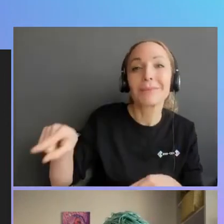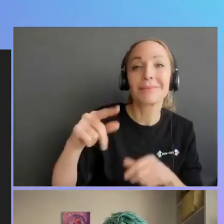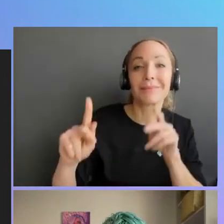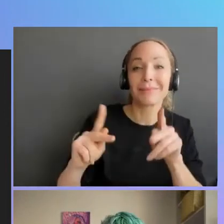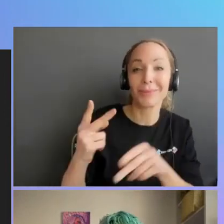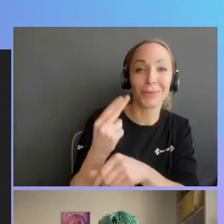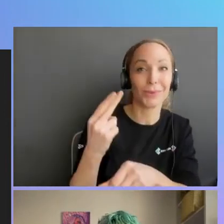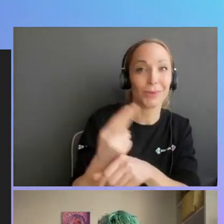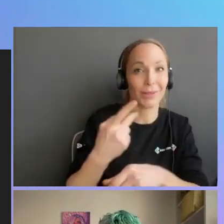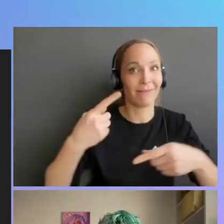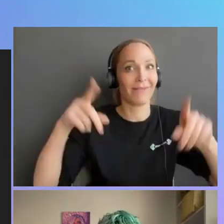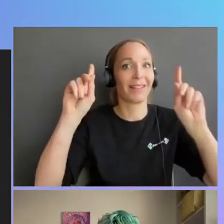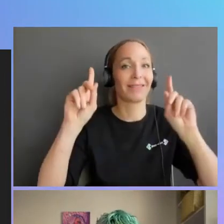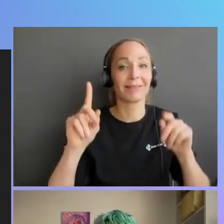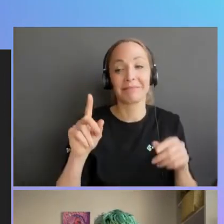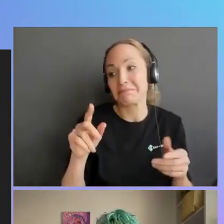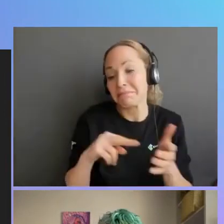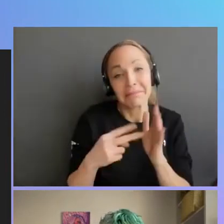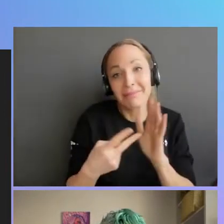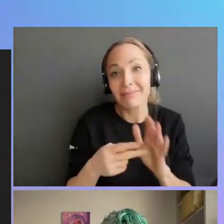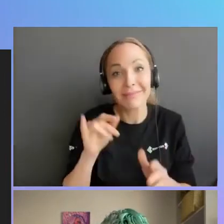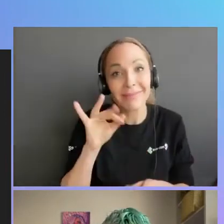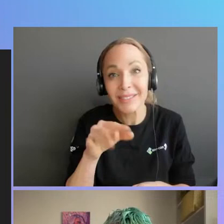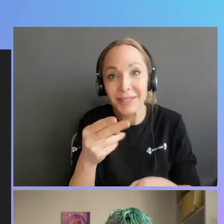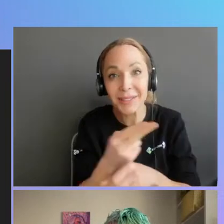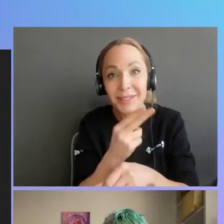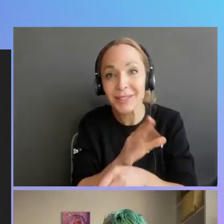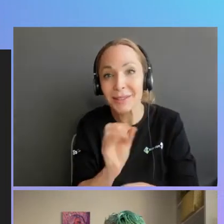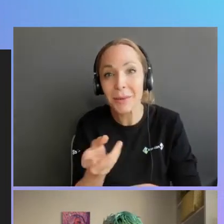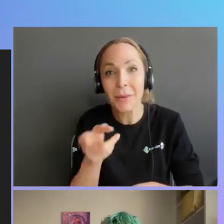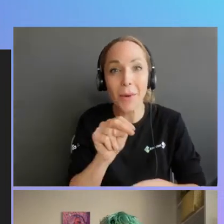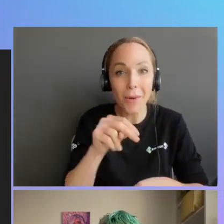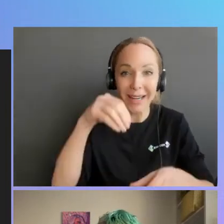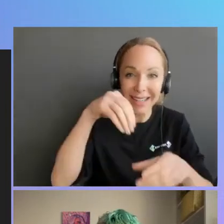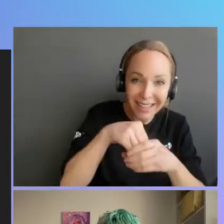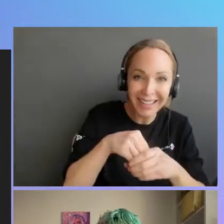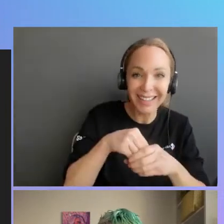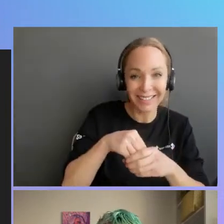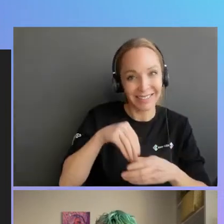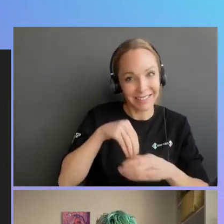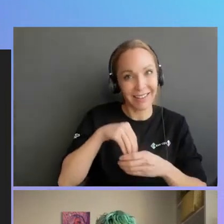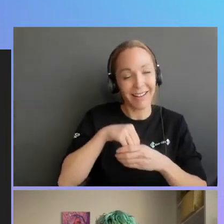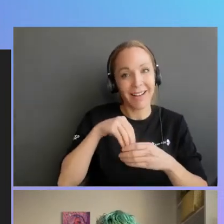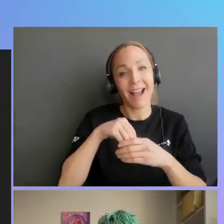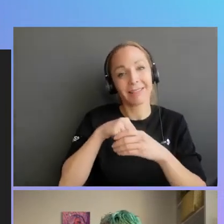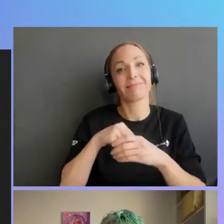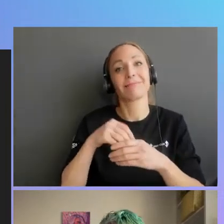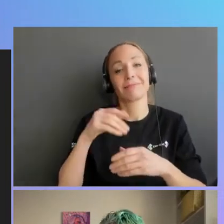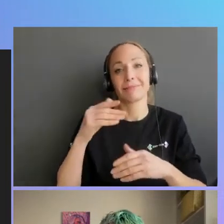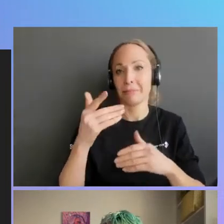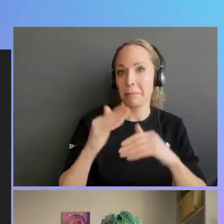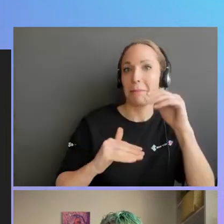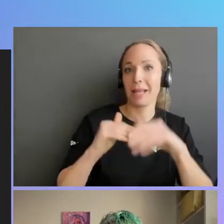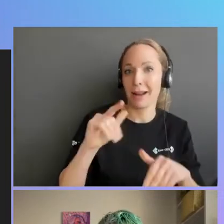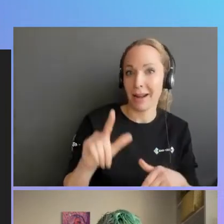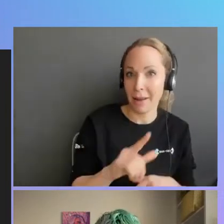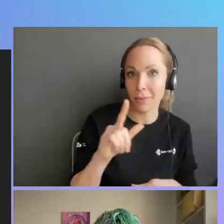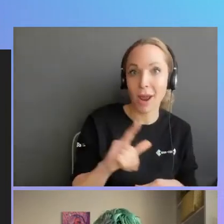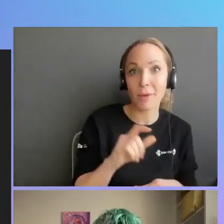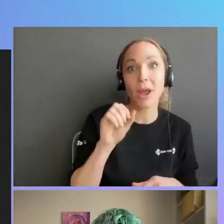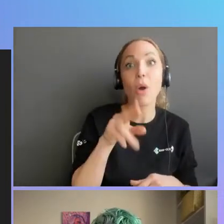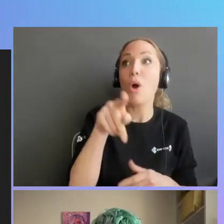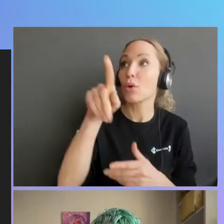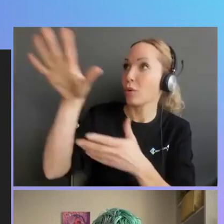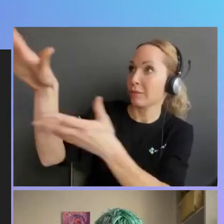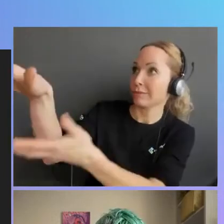using your own in-house built component library, or one that you took off the shelf, or one that maybe you took off the shelf and customized